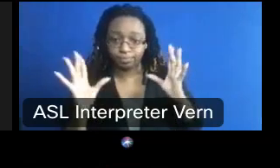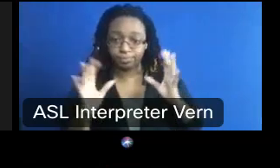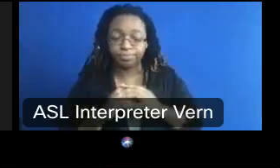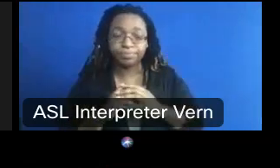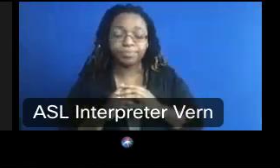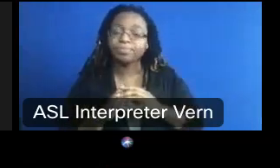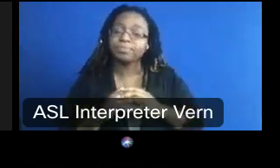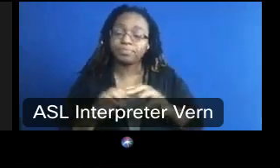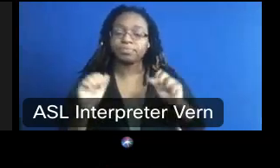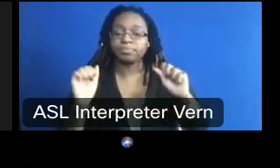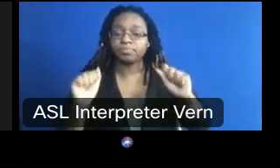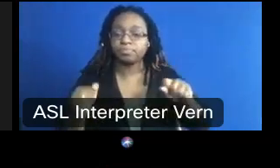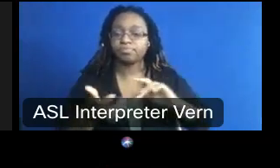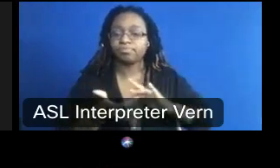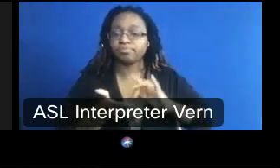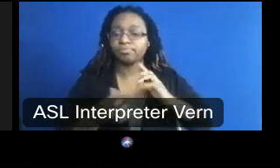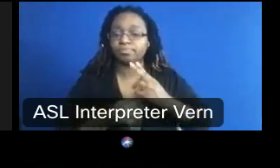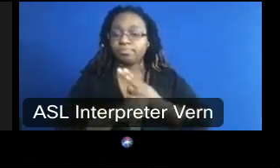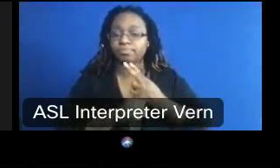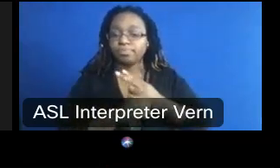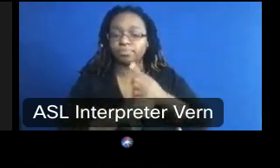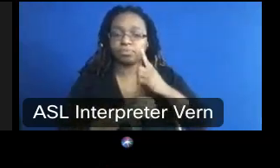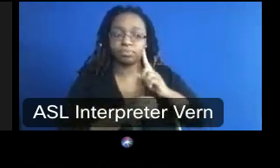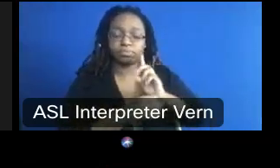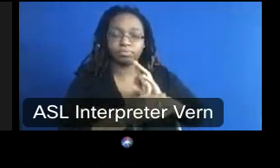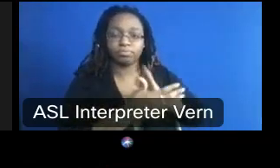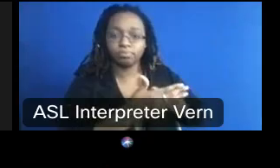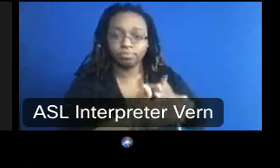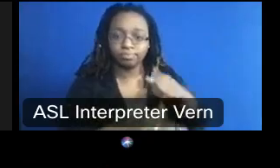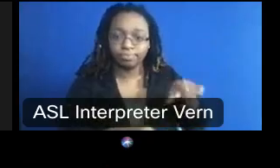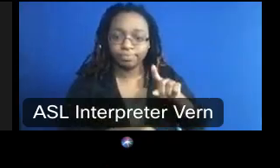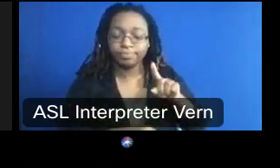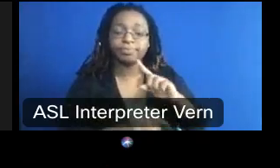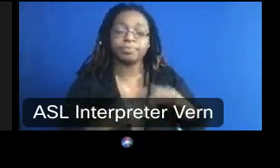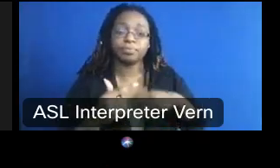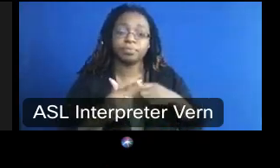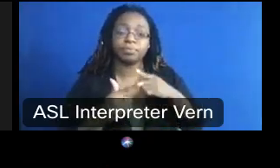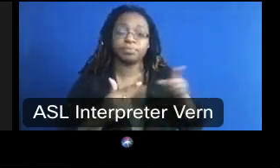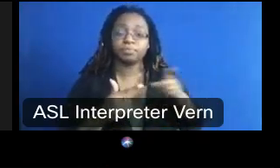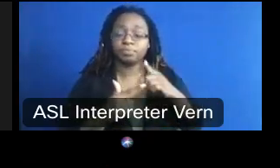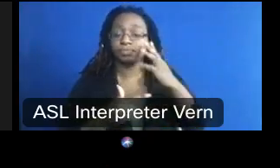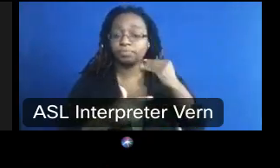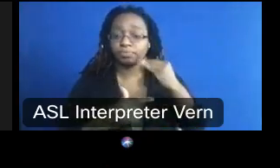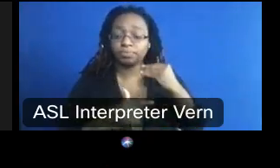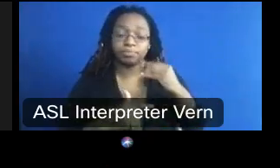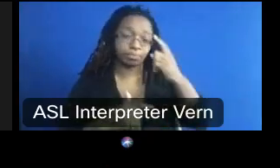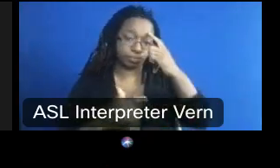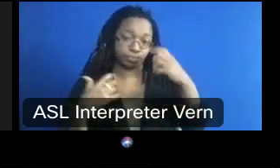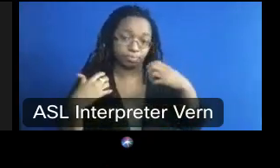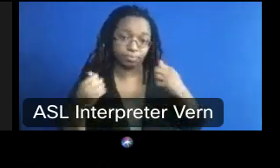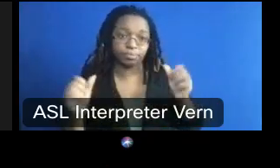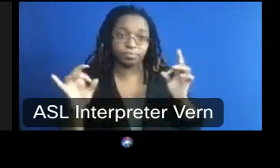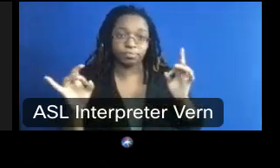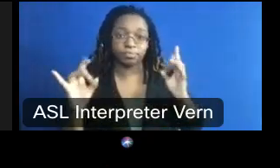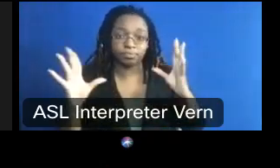can be easily used against them. And so when they're experiencing mental health crises, we don't